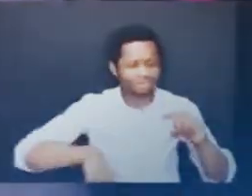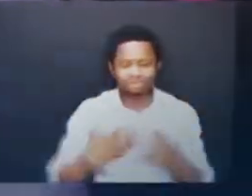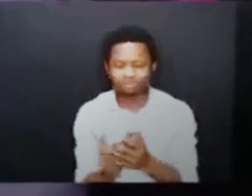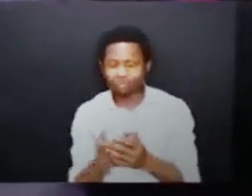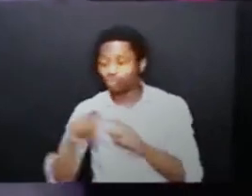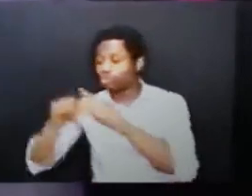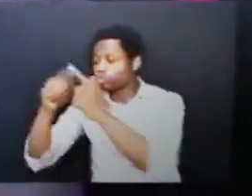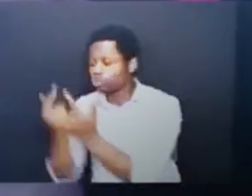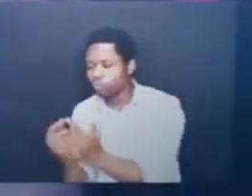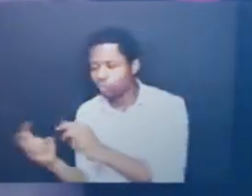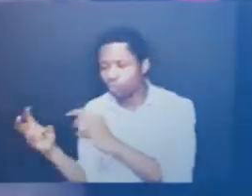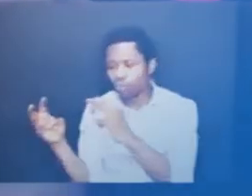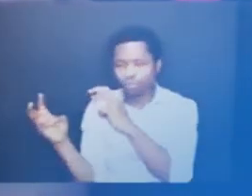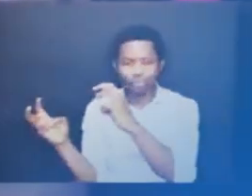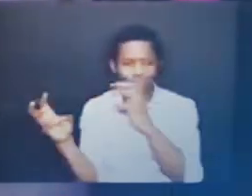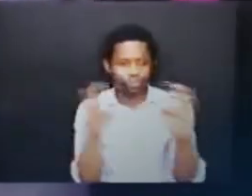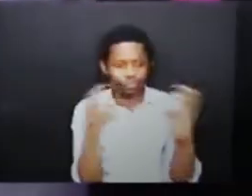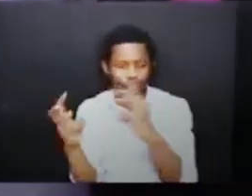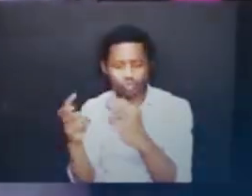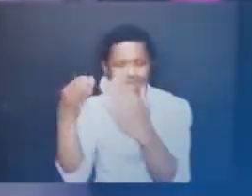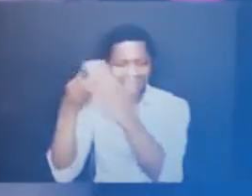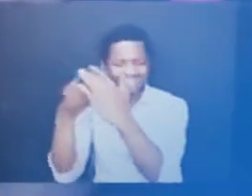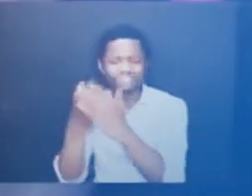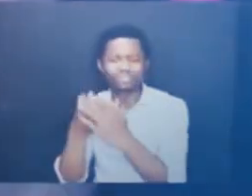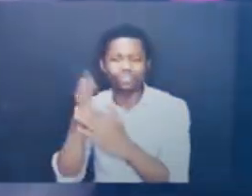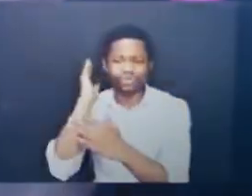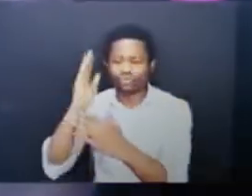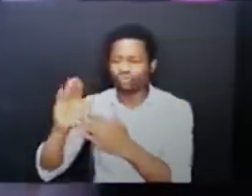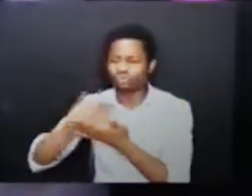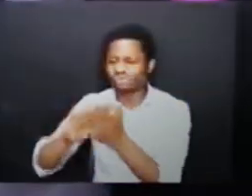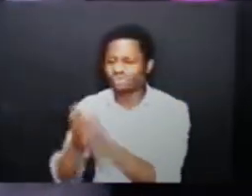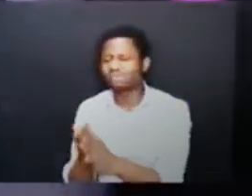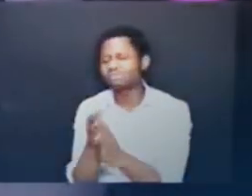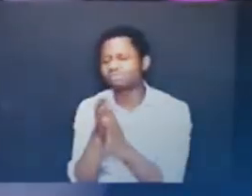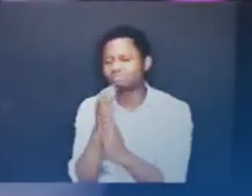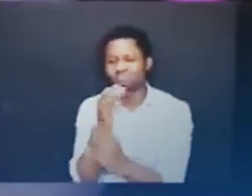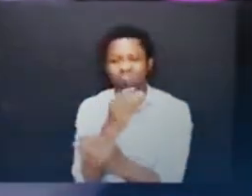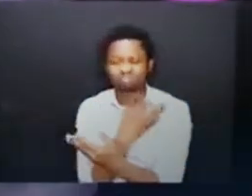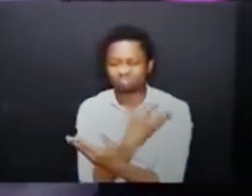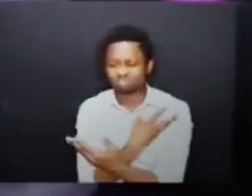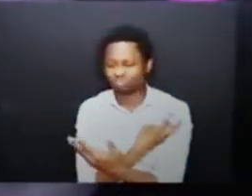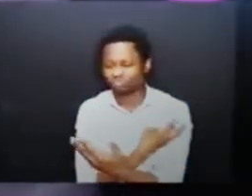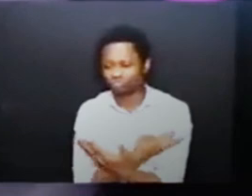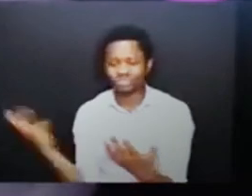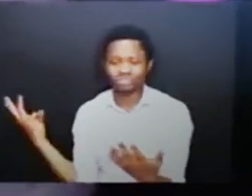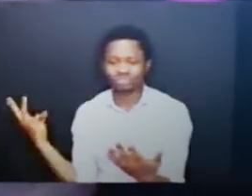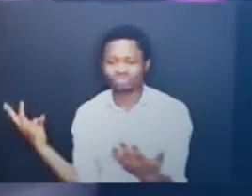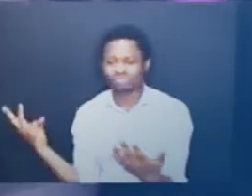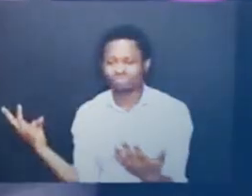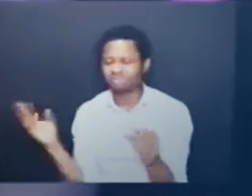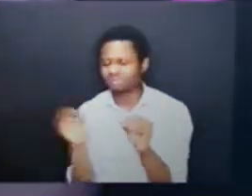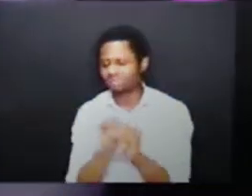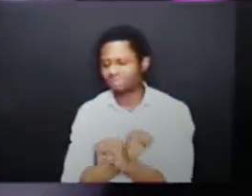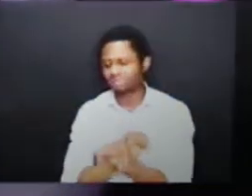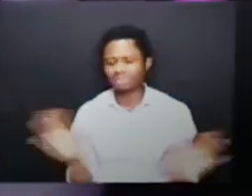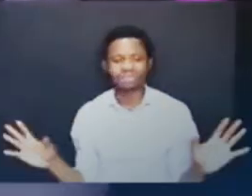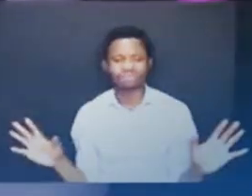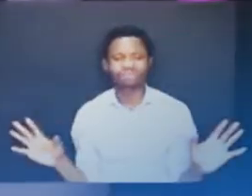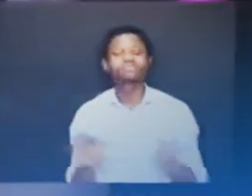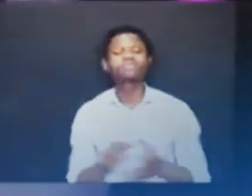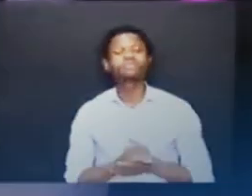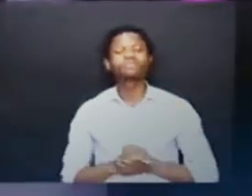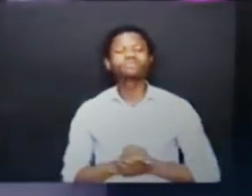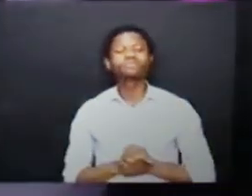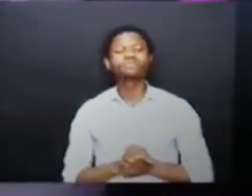you will be as nothing at all. Na won woni won ham no wo behwehwe won nanso worinhu won. Na